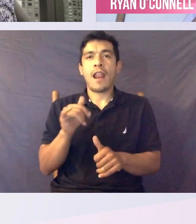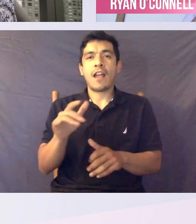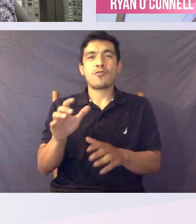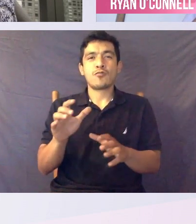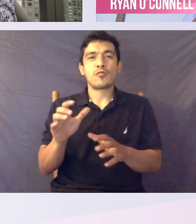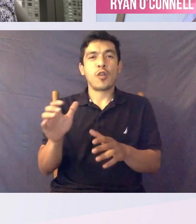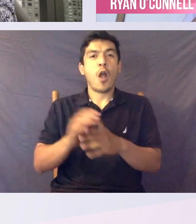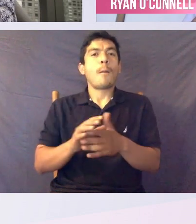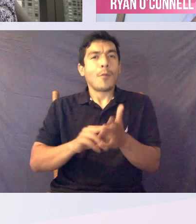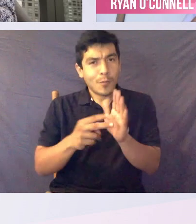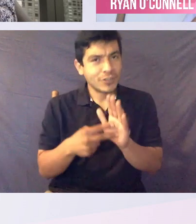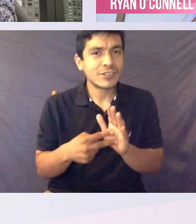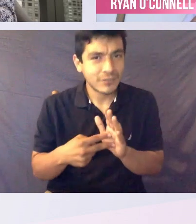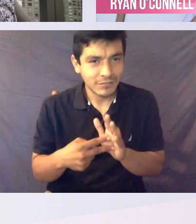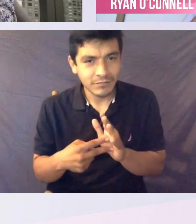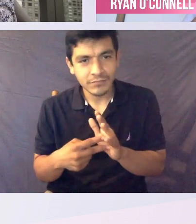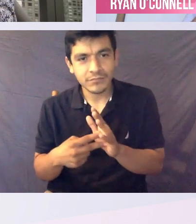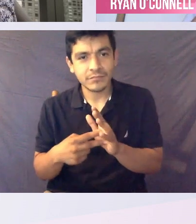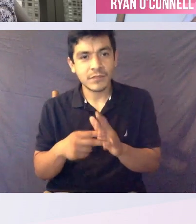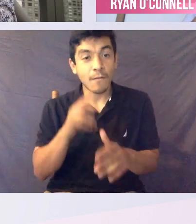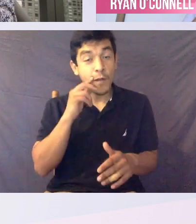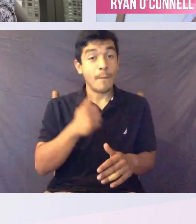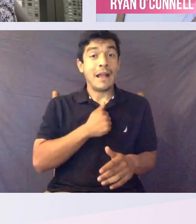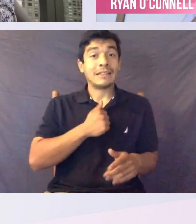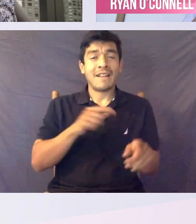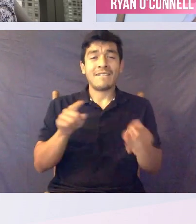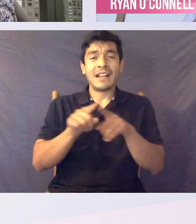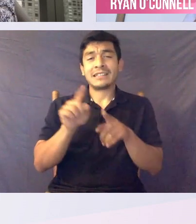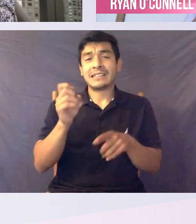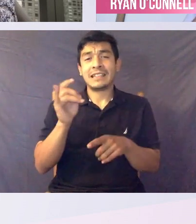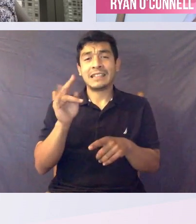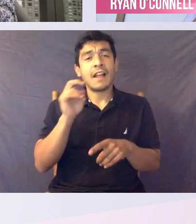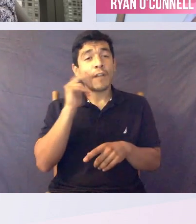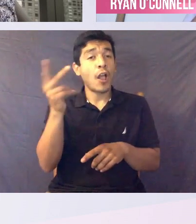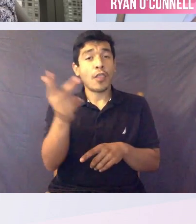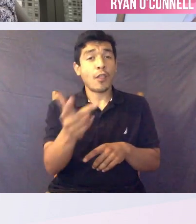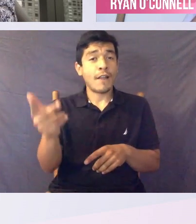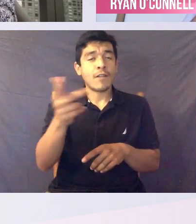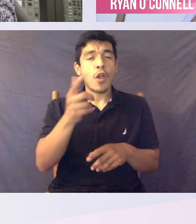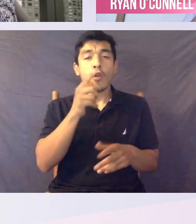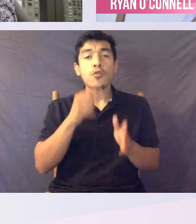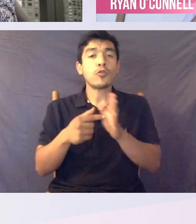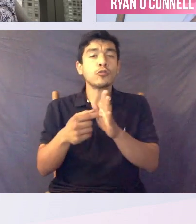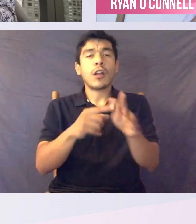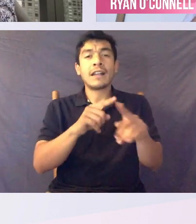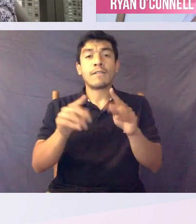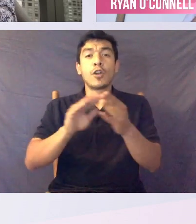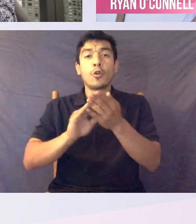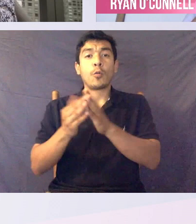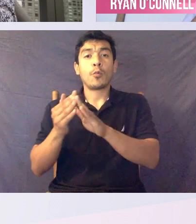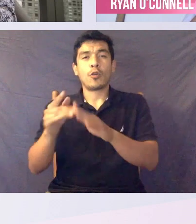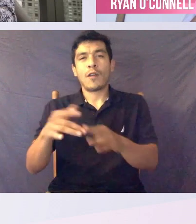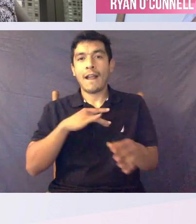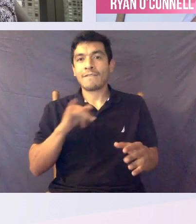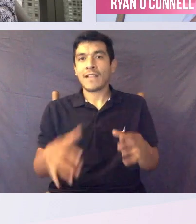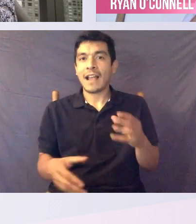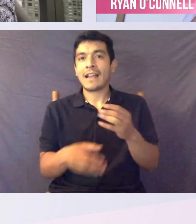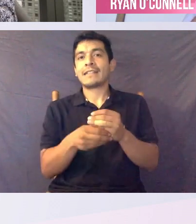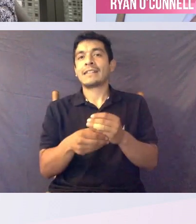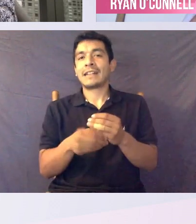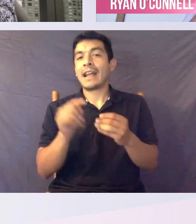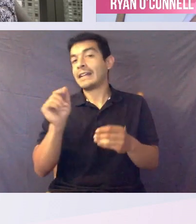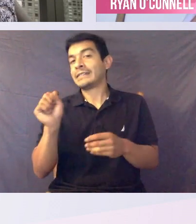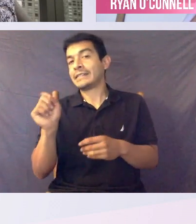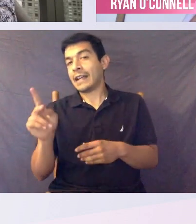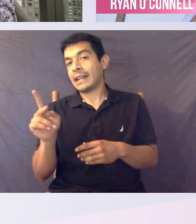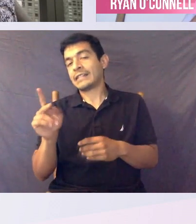would imagine for all myself as an executive, for the three of you who represent different communities, like there is the additional tax of being